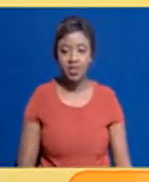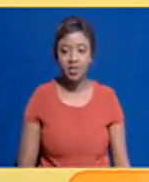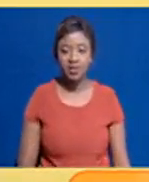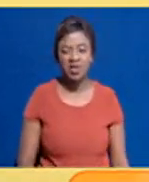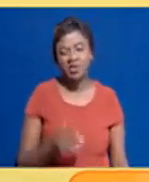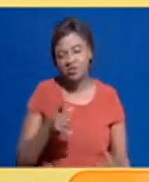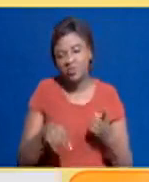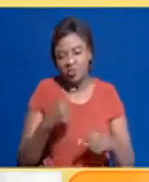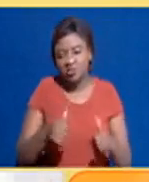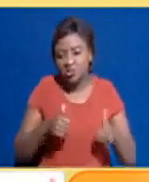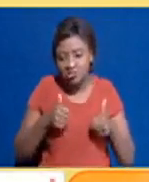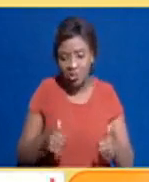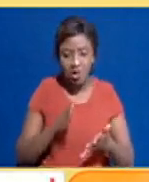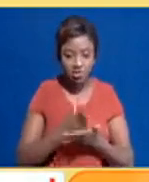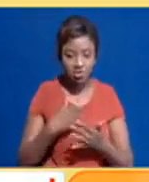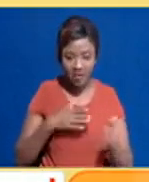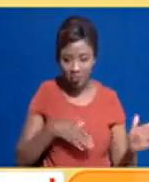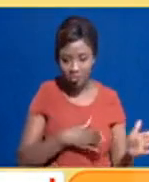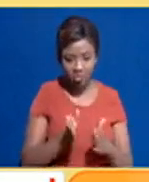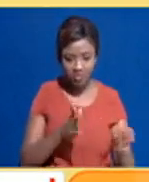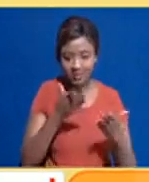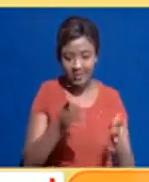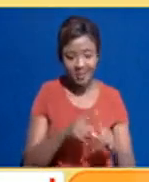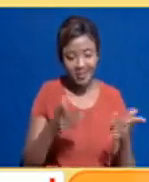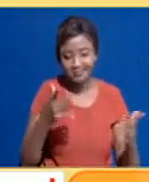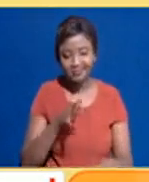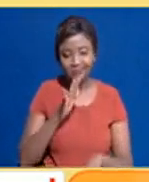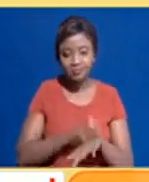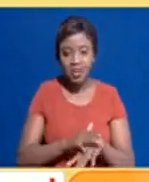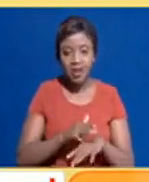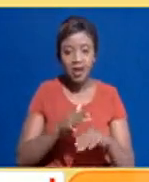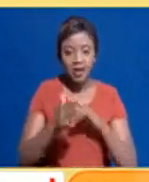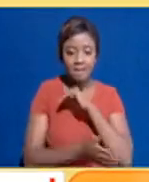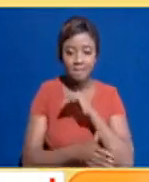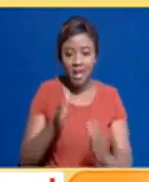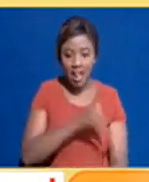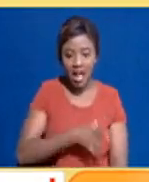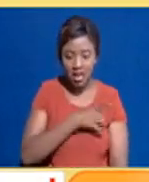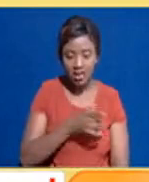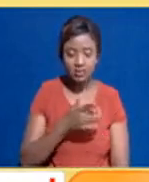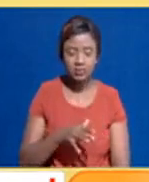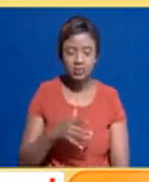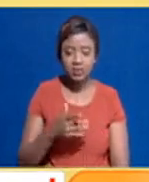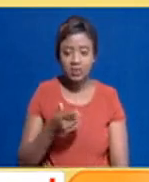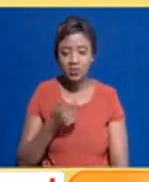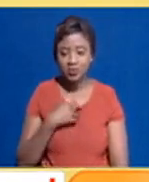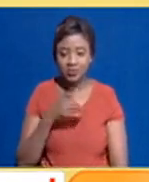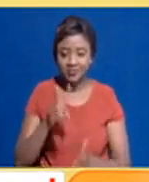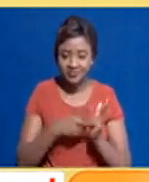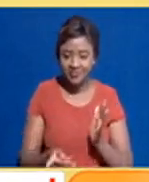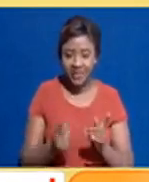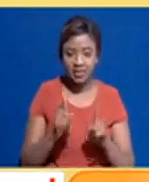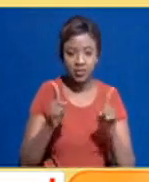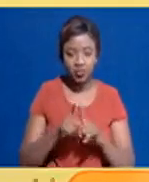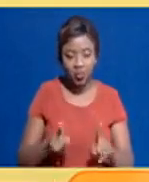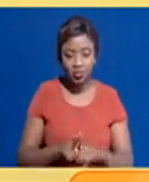chances za kuwa game, lakini nimekuwa bahati mbaya kwangu. Sasa niseme FC ni ile kitu amenishindia tu ni ile experience tu kidogo. Yenye nafanya